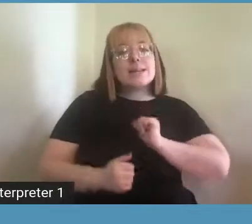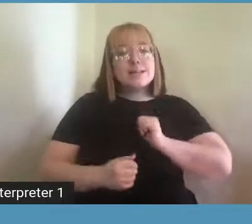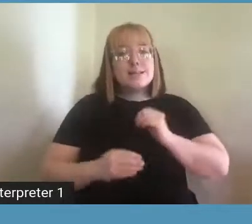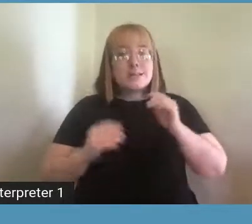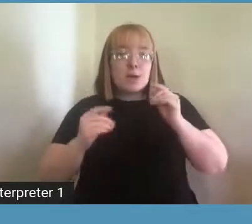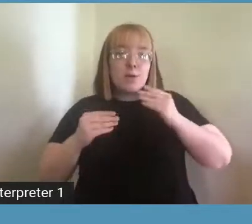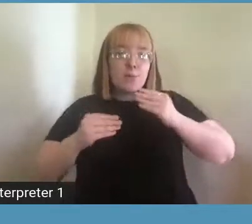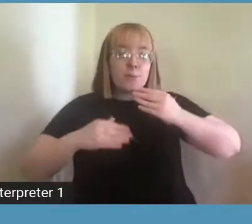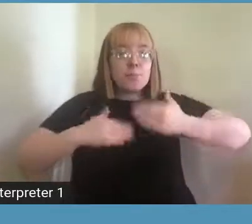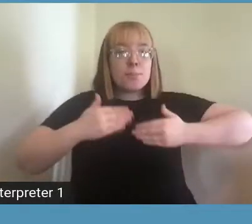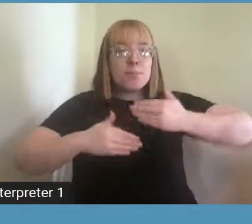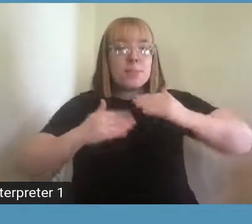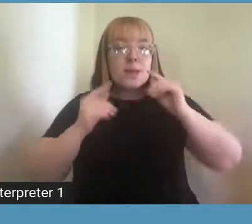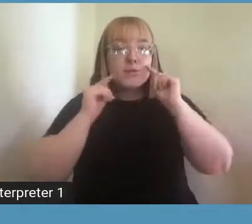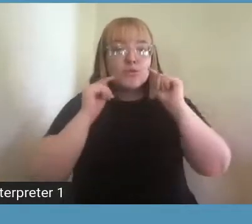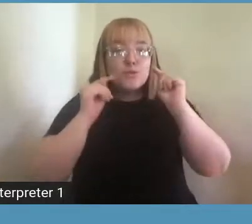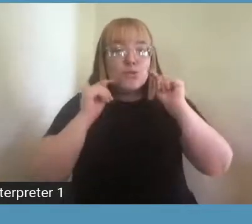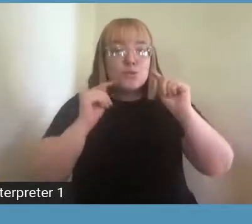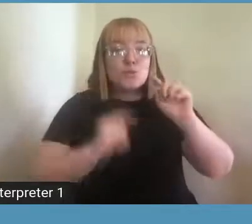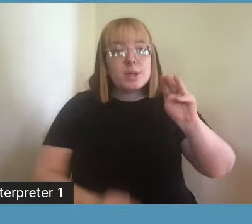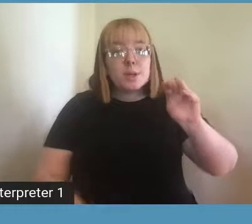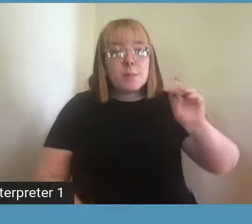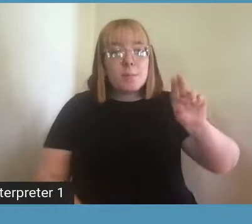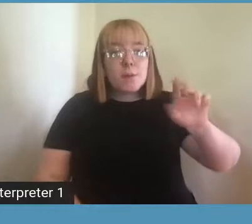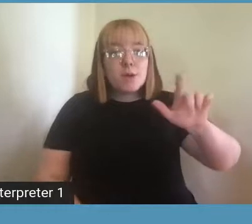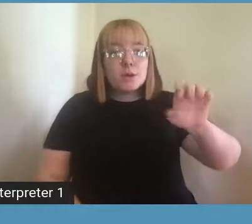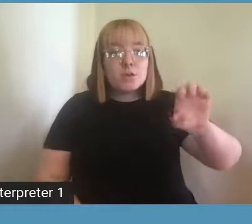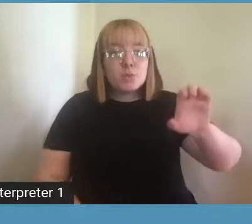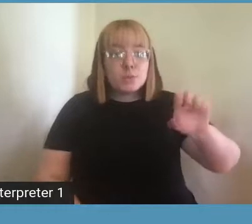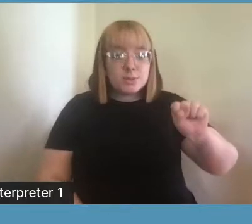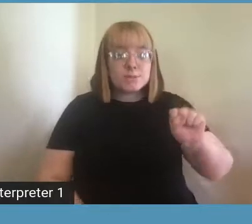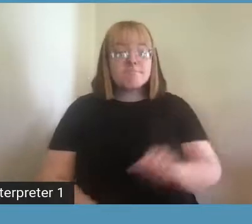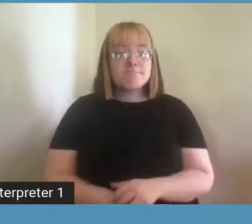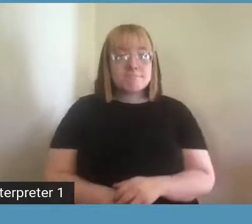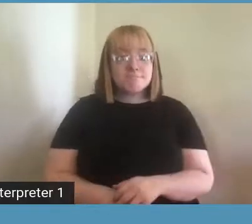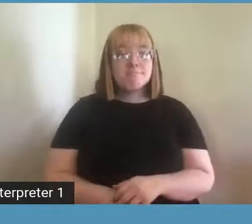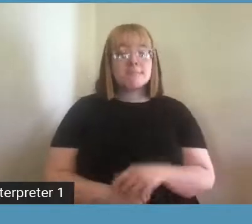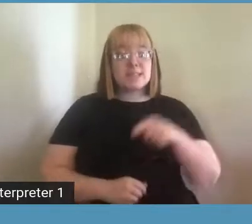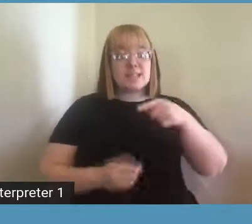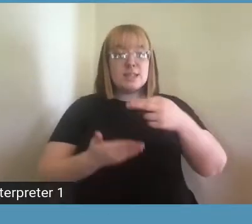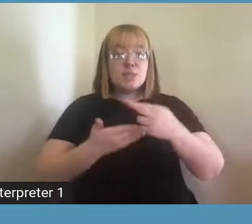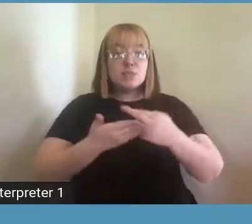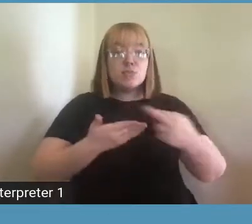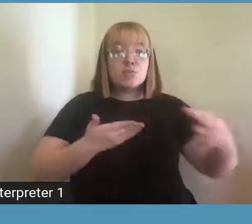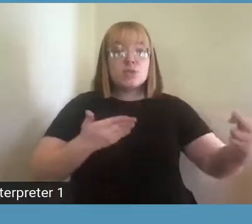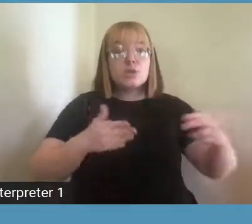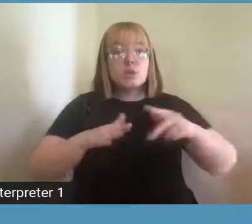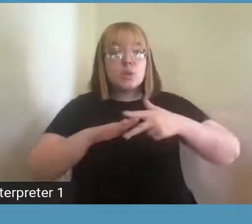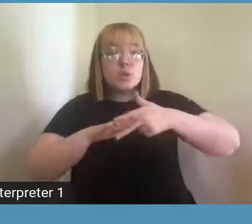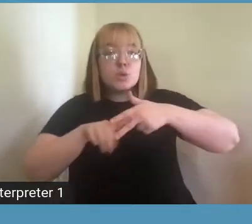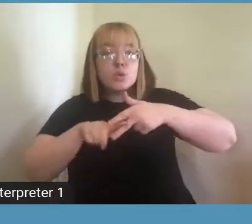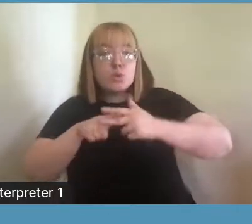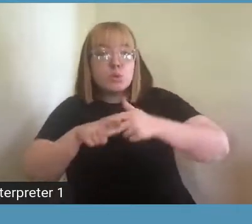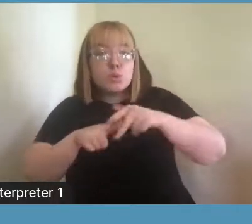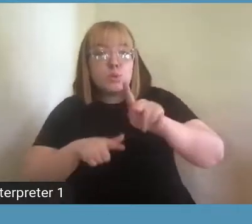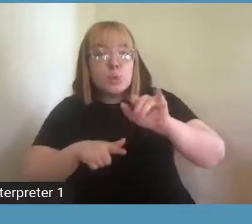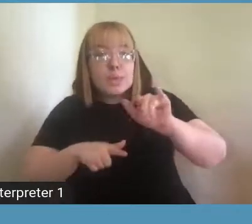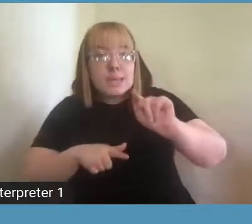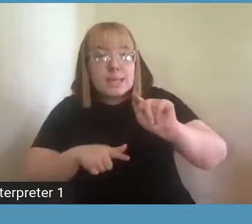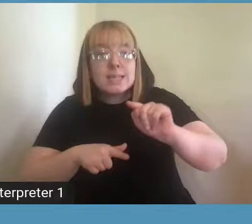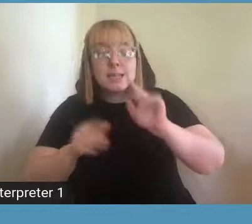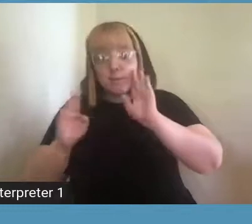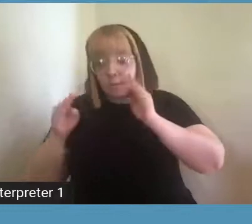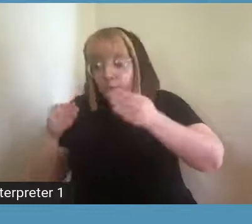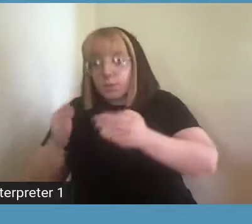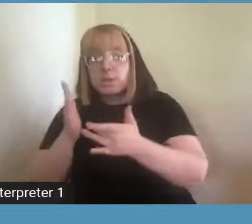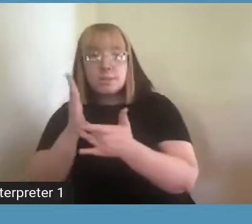museums. This inaugural series of online trainings and resource toolkits focused on digital media and technology